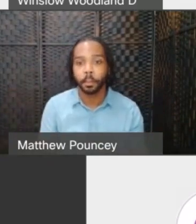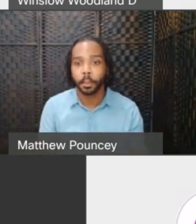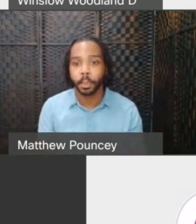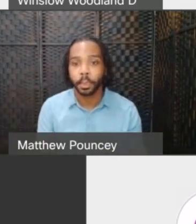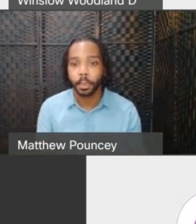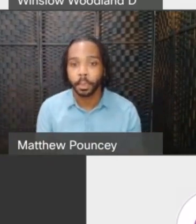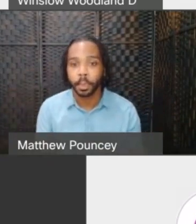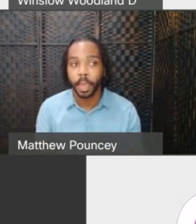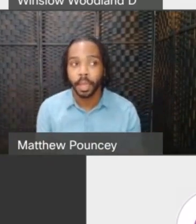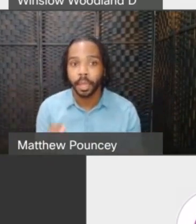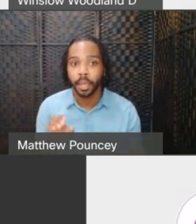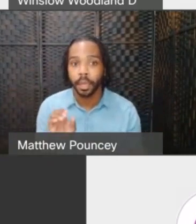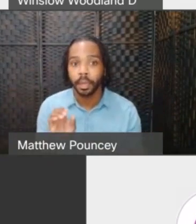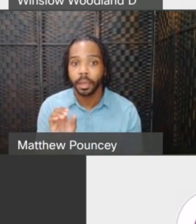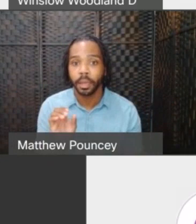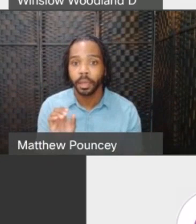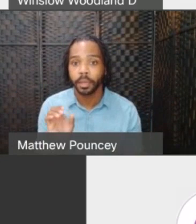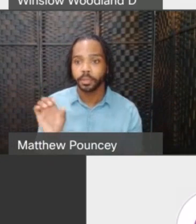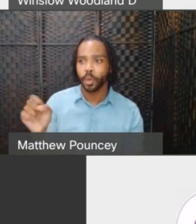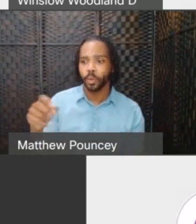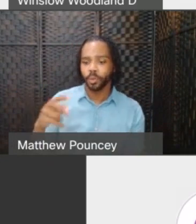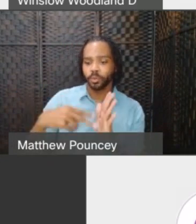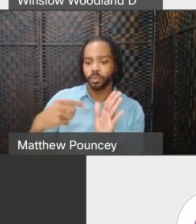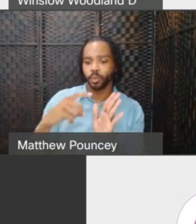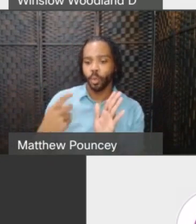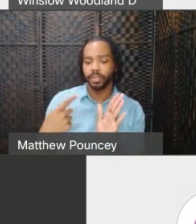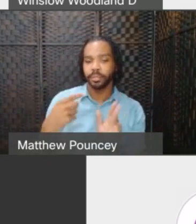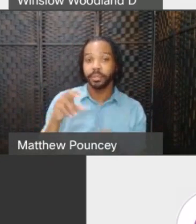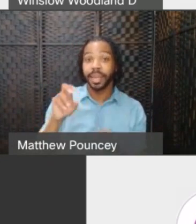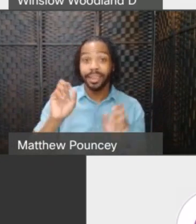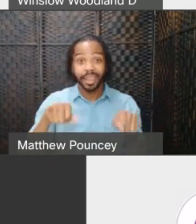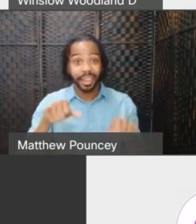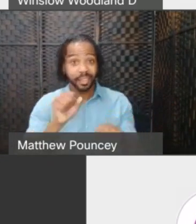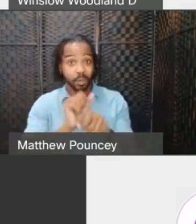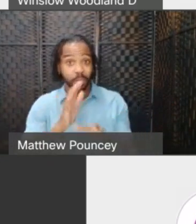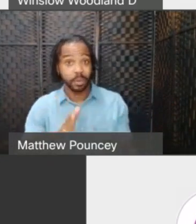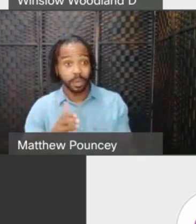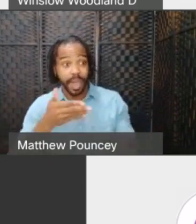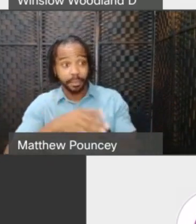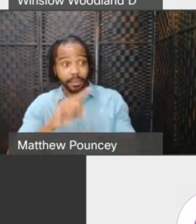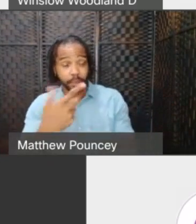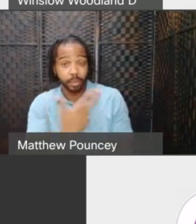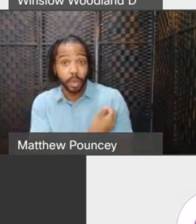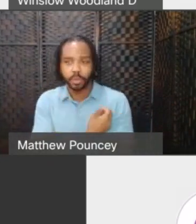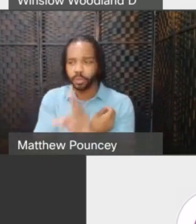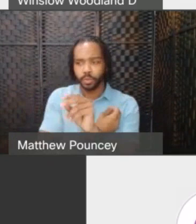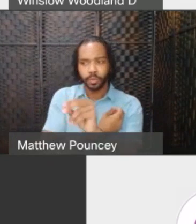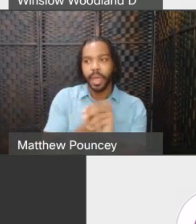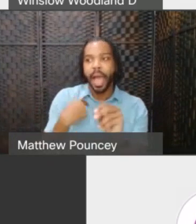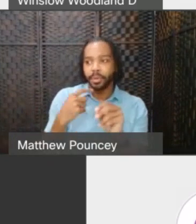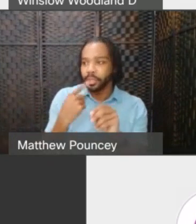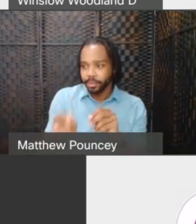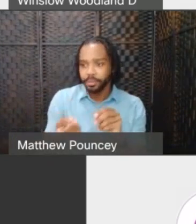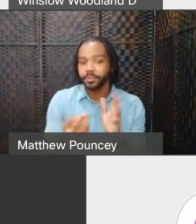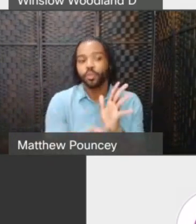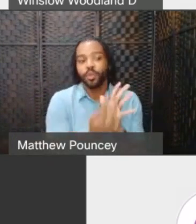So no, it does not. The question is, can they work after the first dose? And I would just refer you back to the regulation, read it, review it